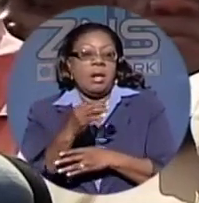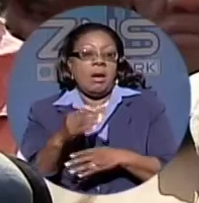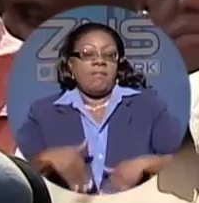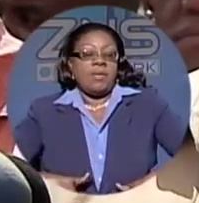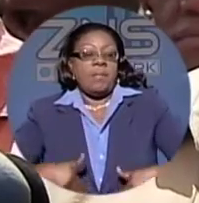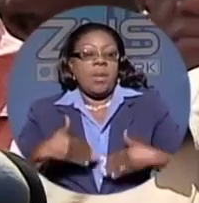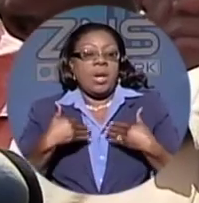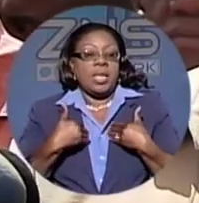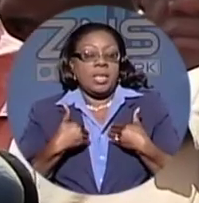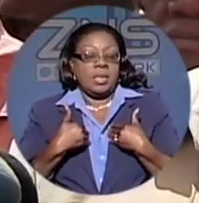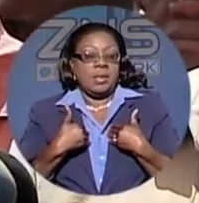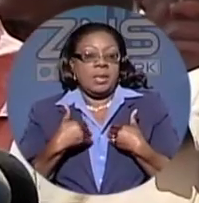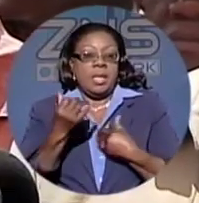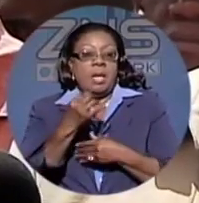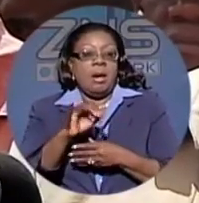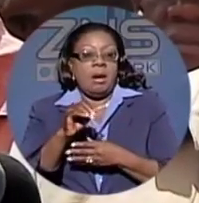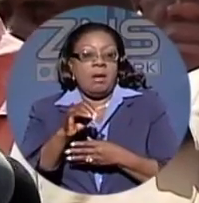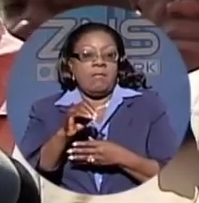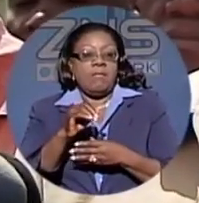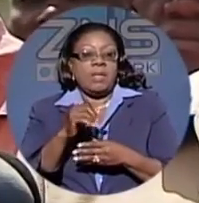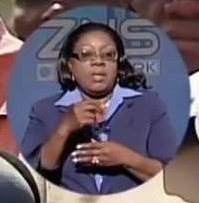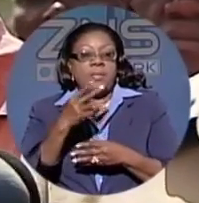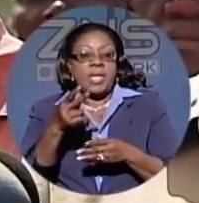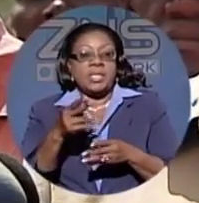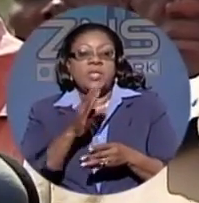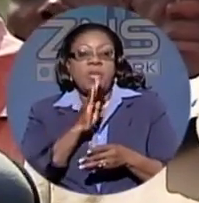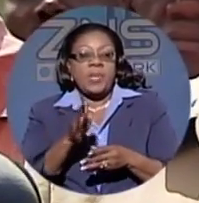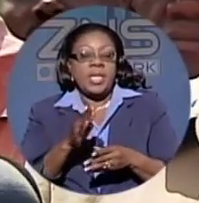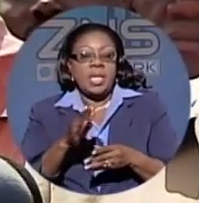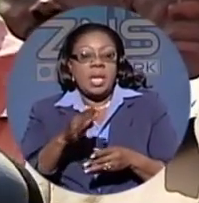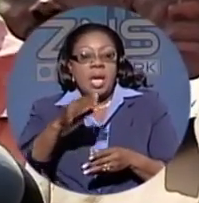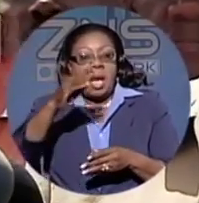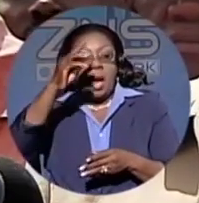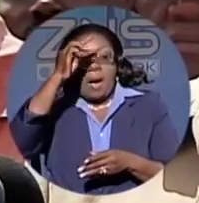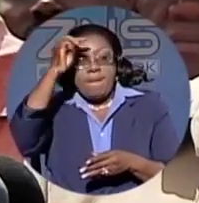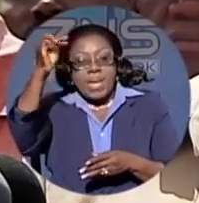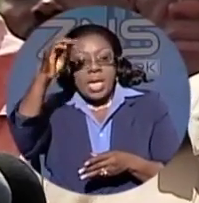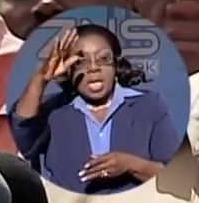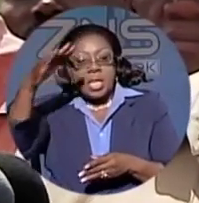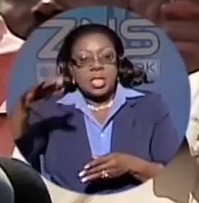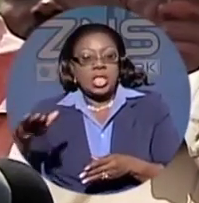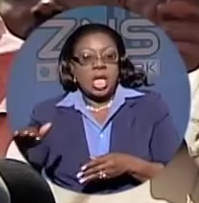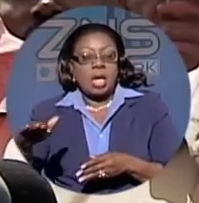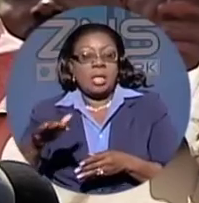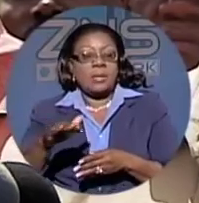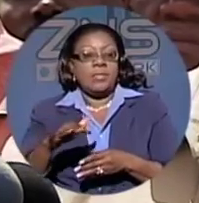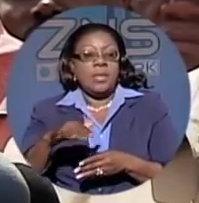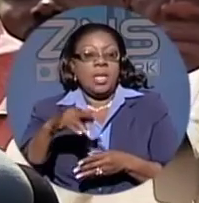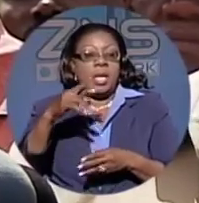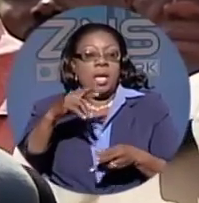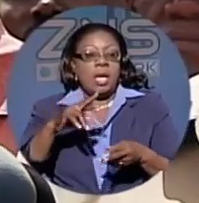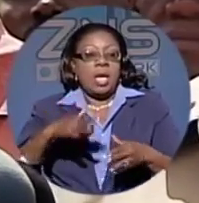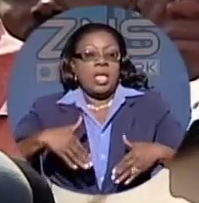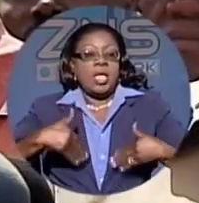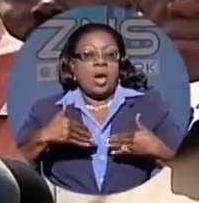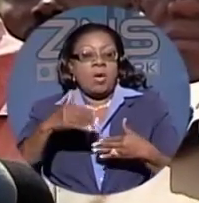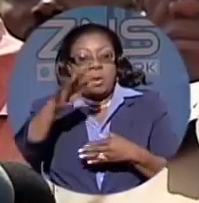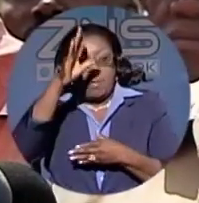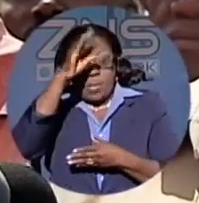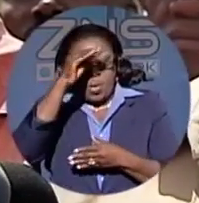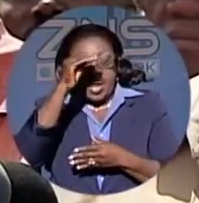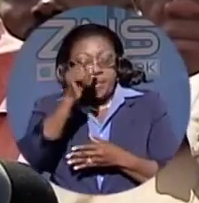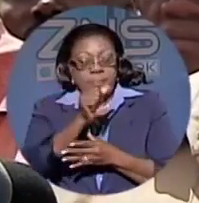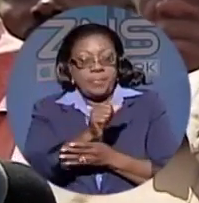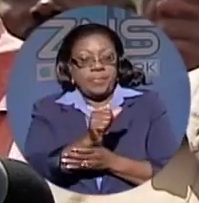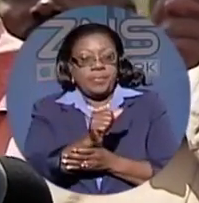body of what appears to be a male child, a relatively young male